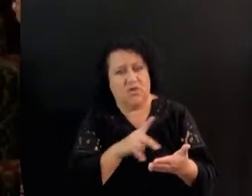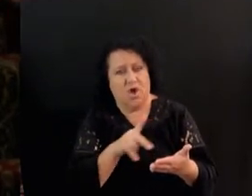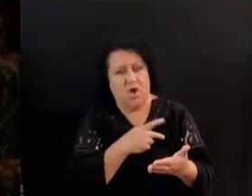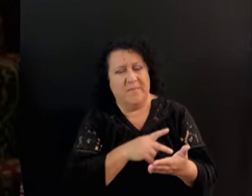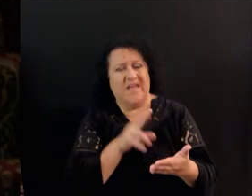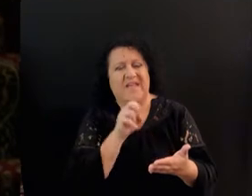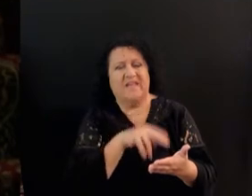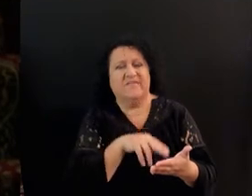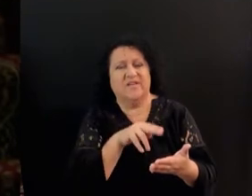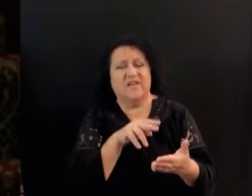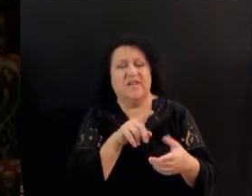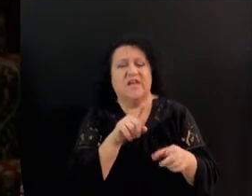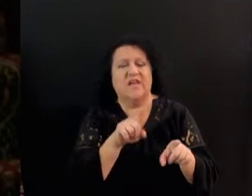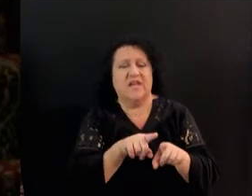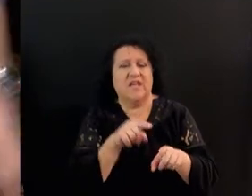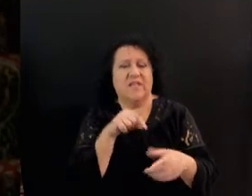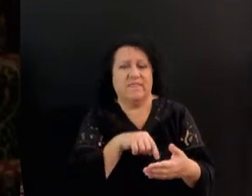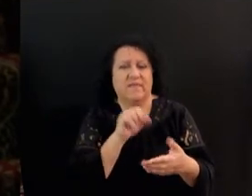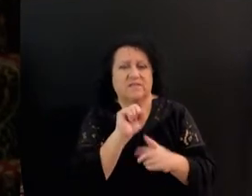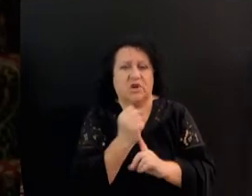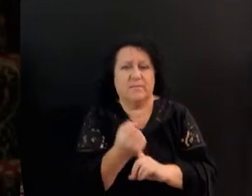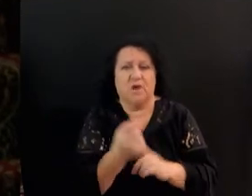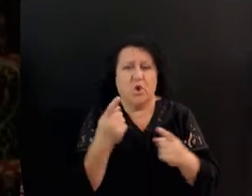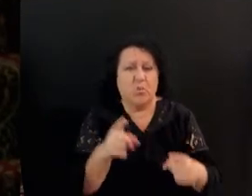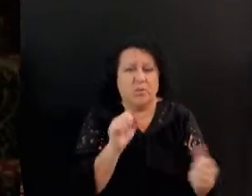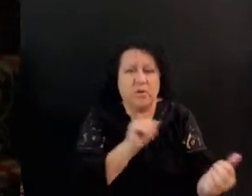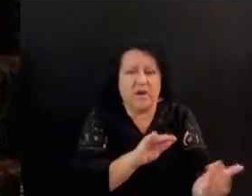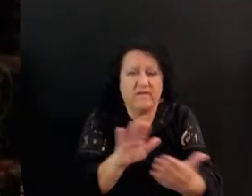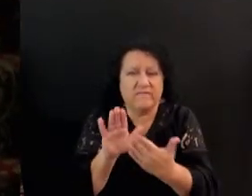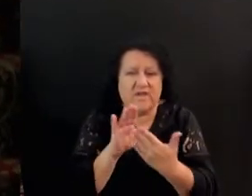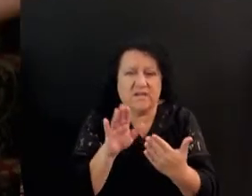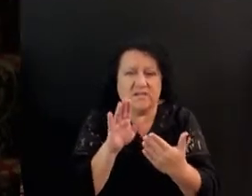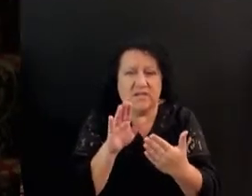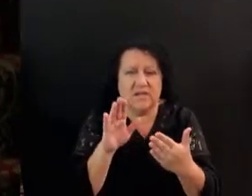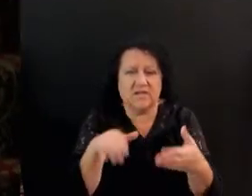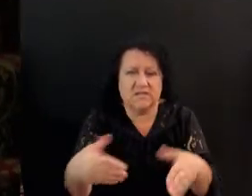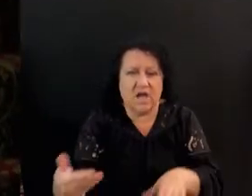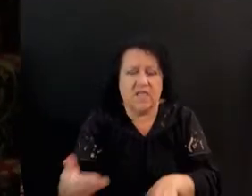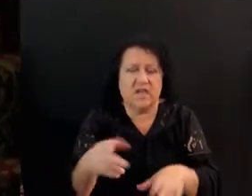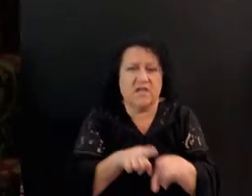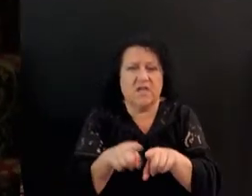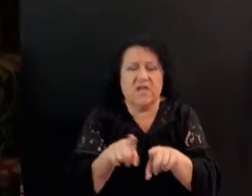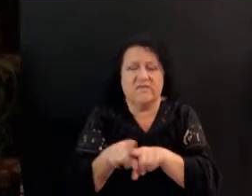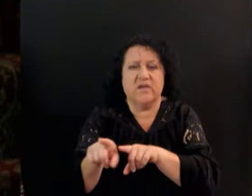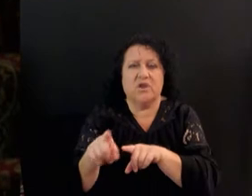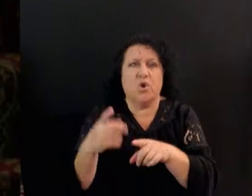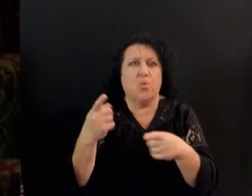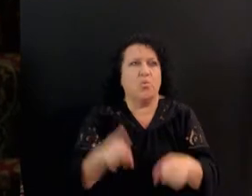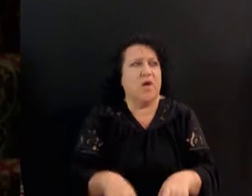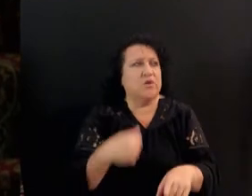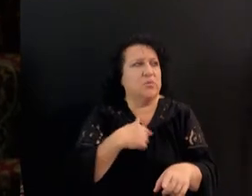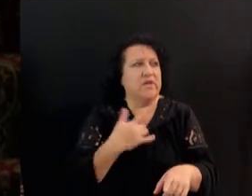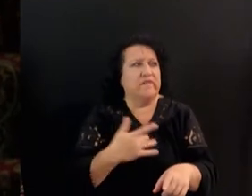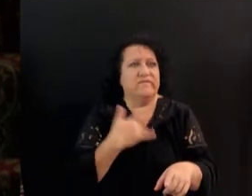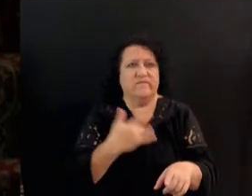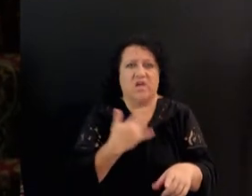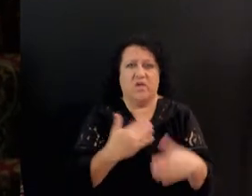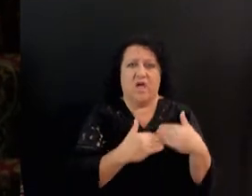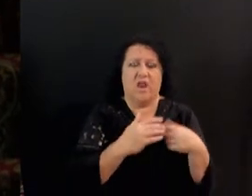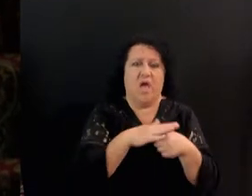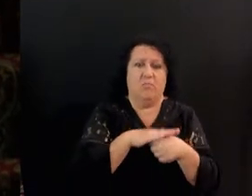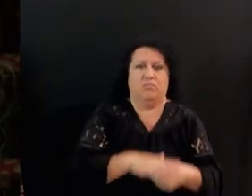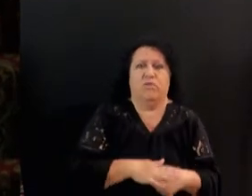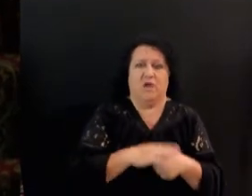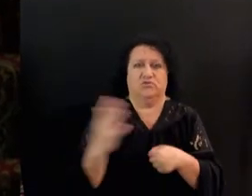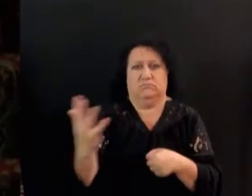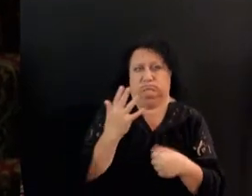are, the shadow of death is all around us, even when it looms over us, I will fear no evil, David says.